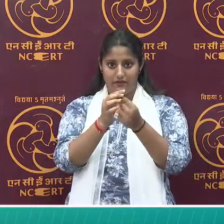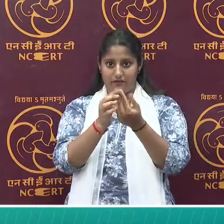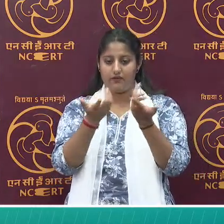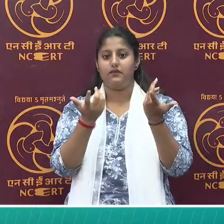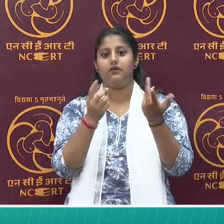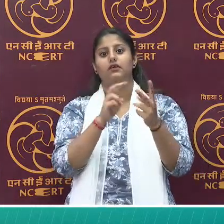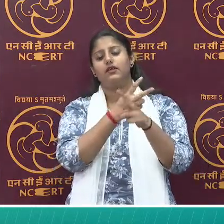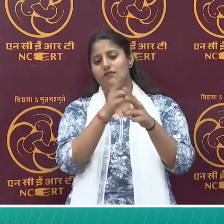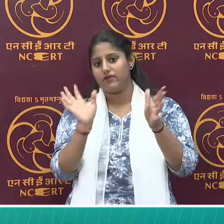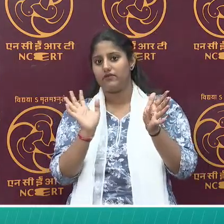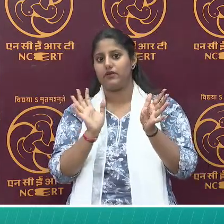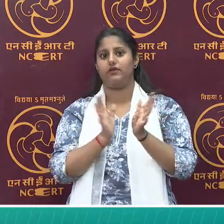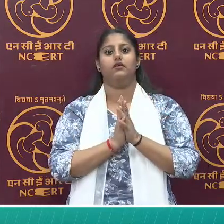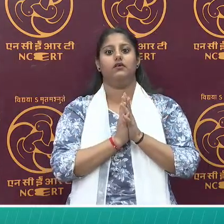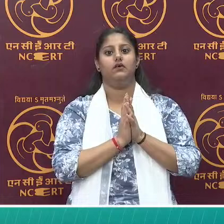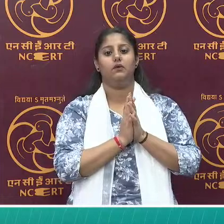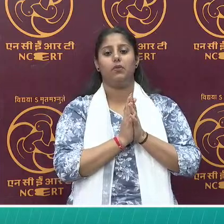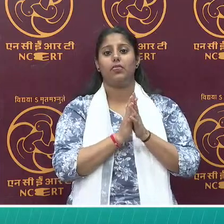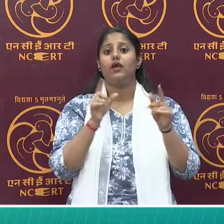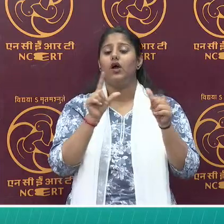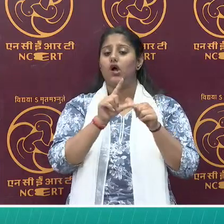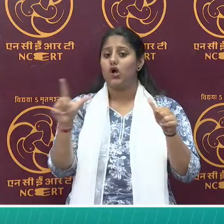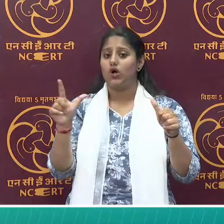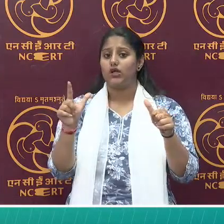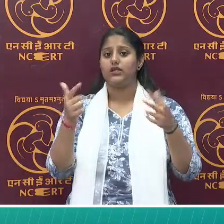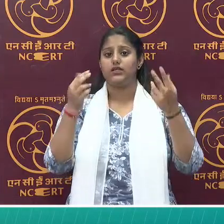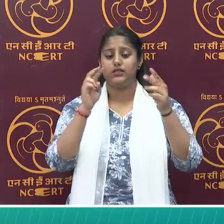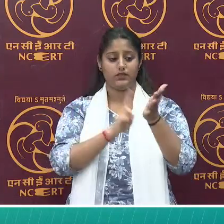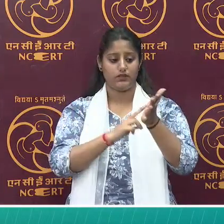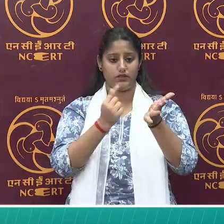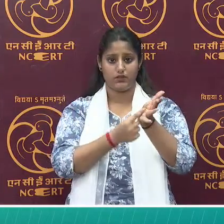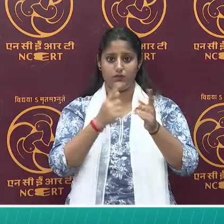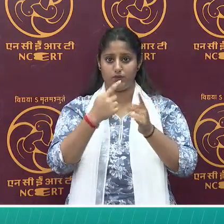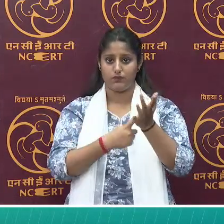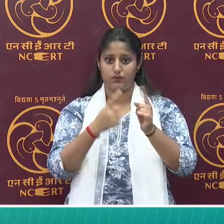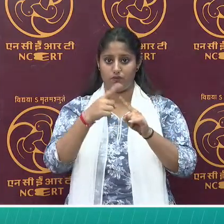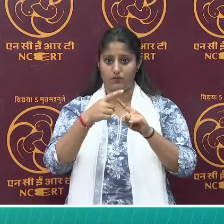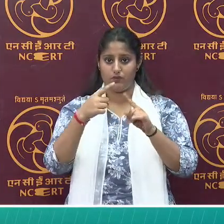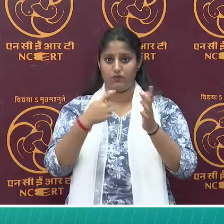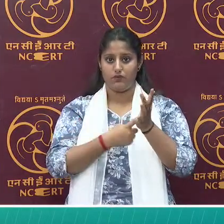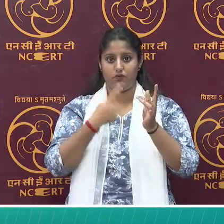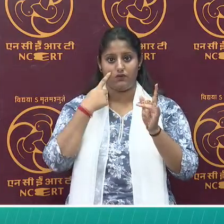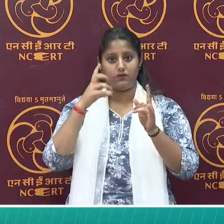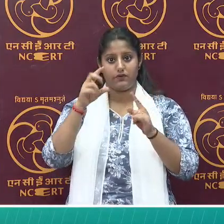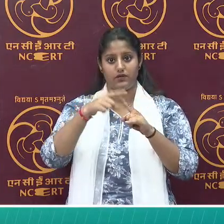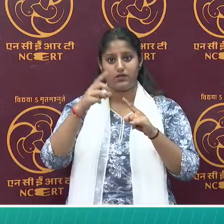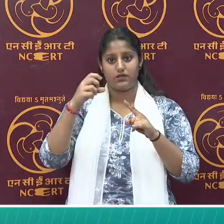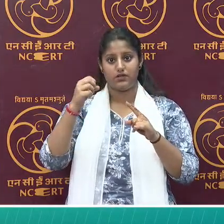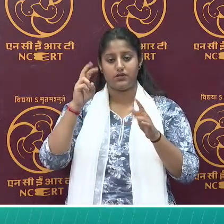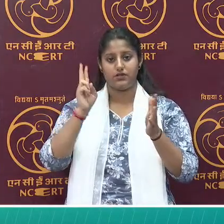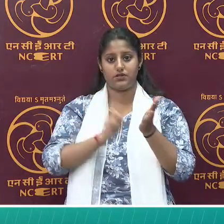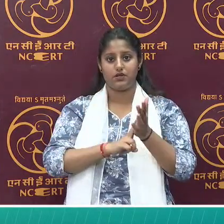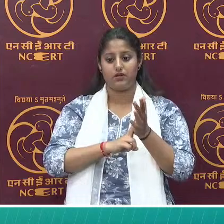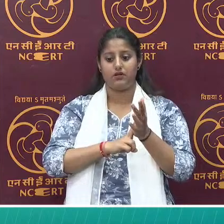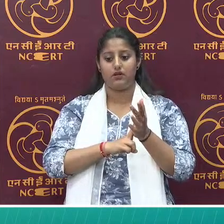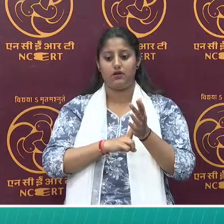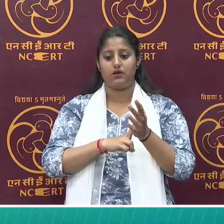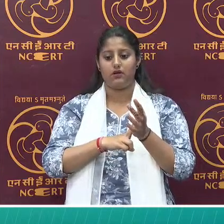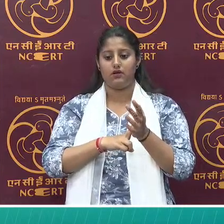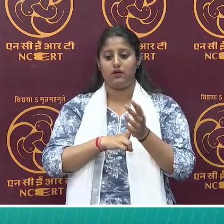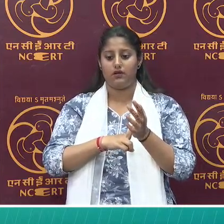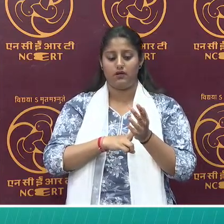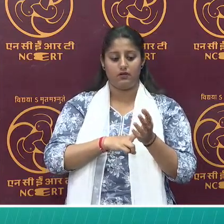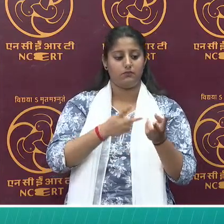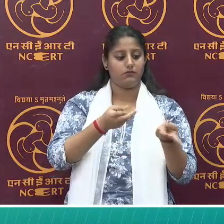Why? Because all the essential nutrients that plant has, it is transferred to the